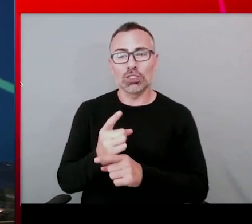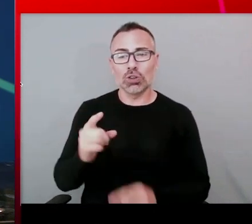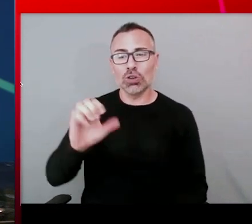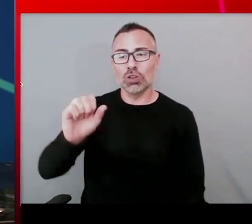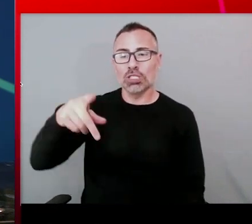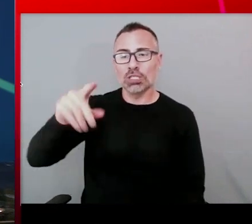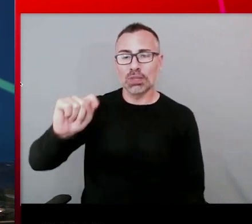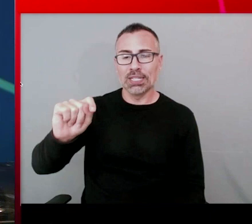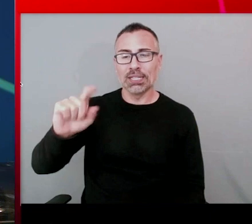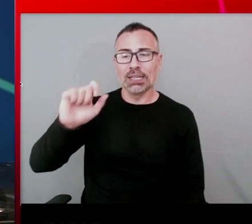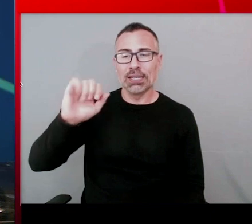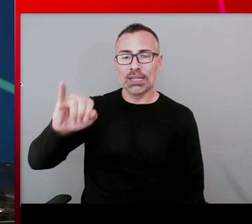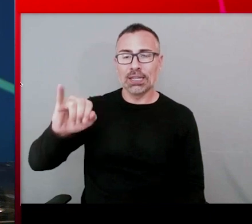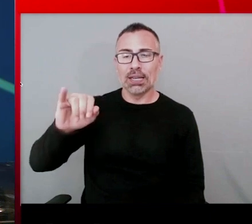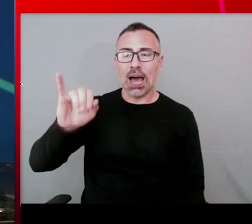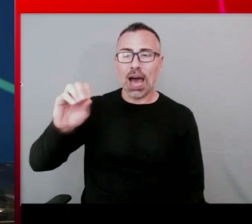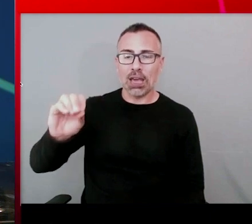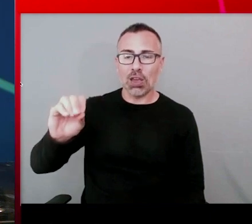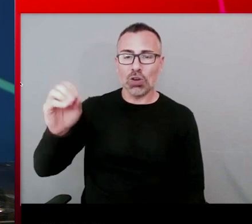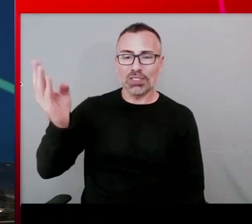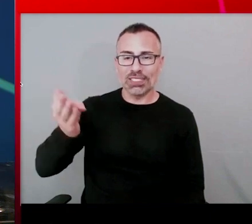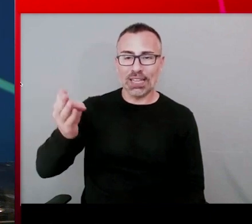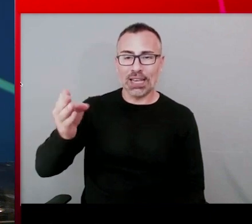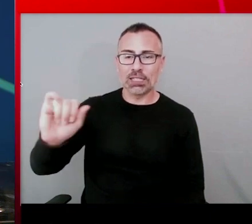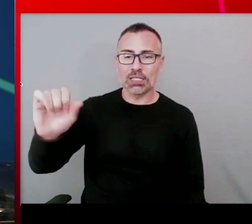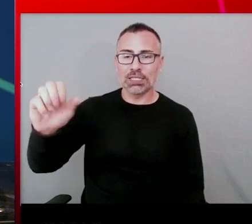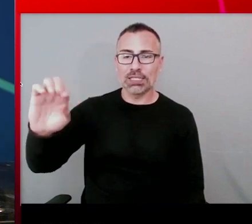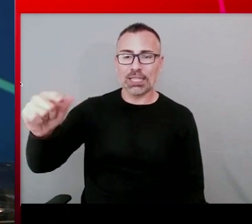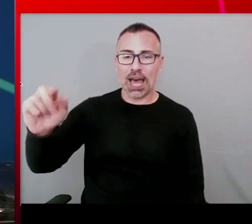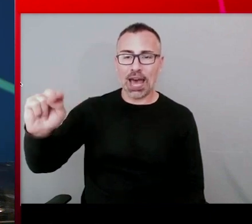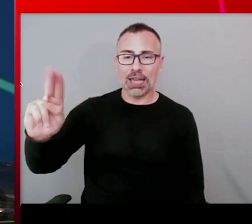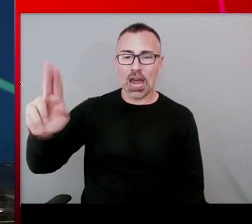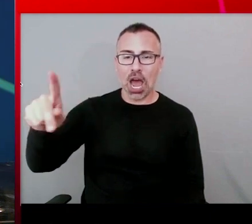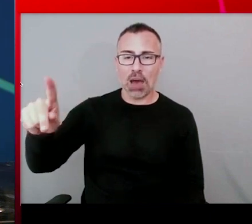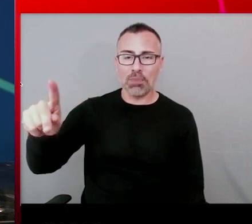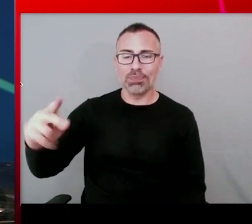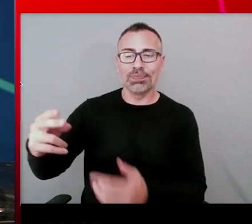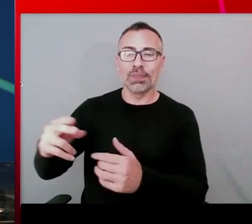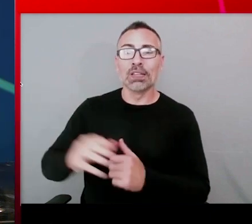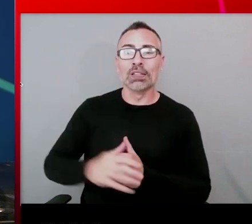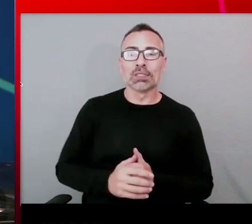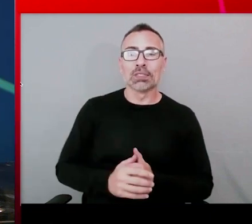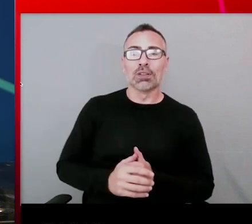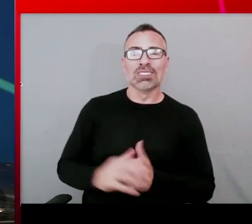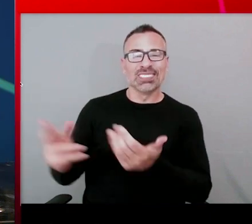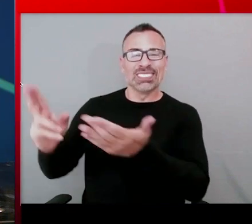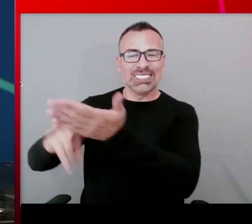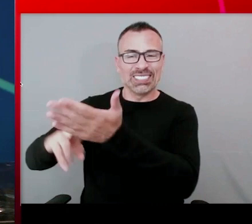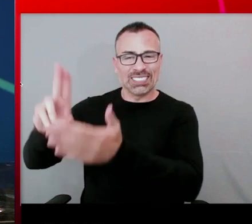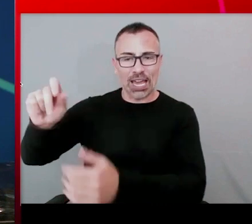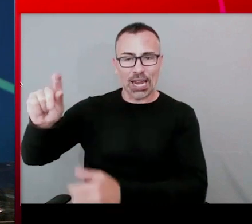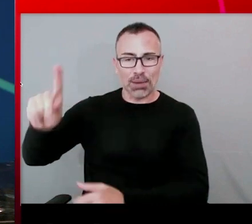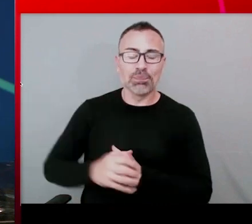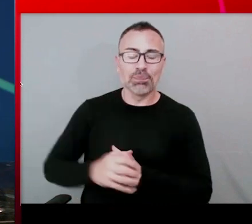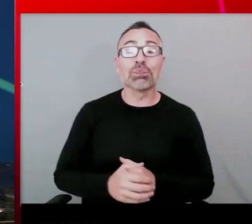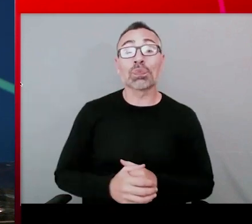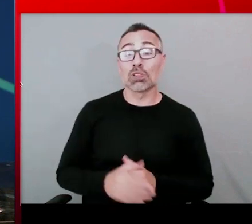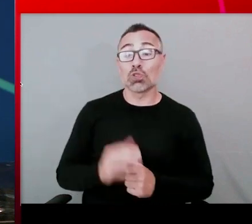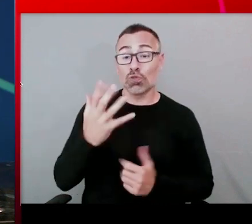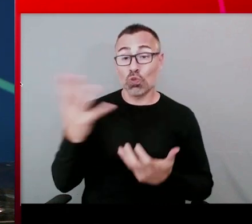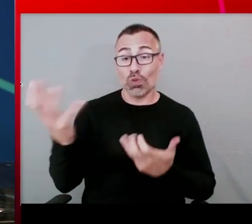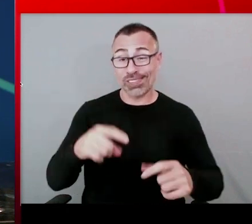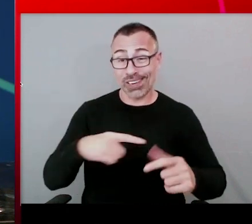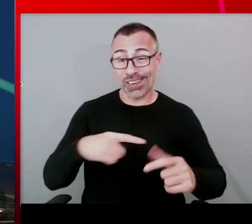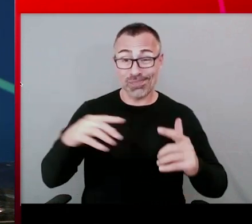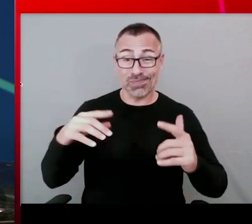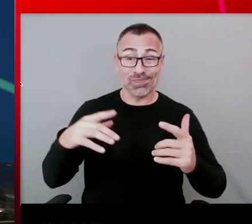split.io/signup. If you want to try it out, just come check us out. A little form to fill out, and we'll give you a demo. We'll help you get started. It'll be good